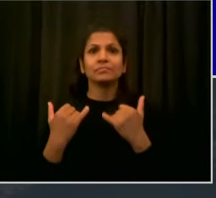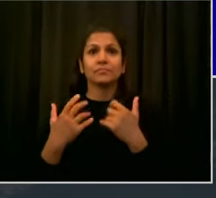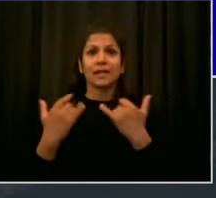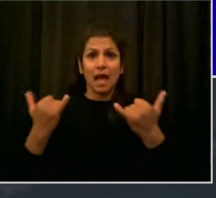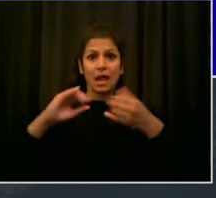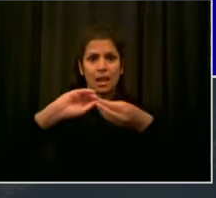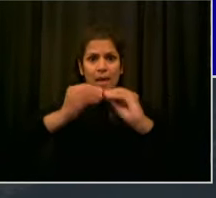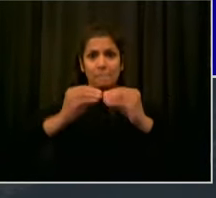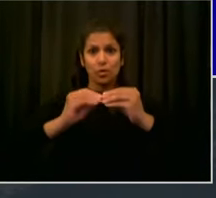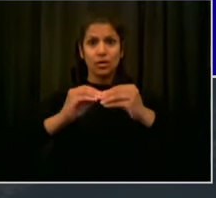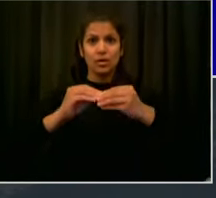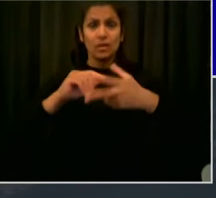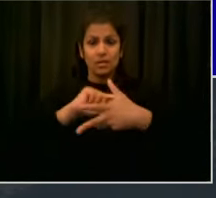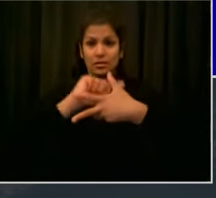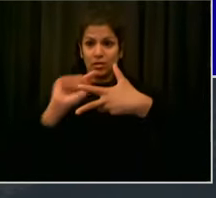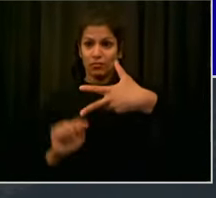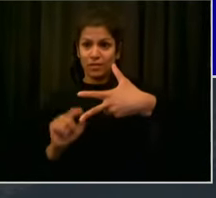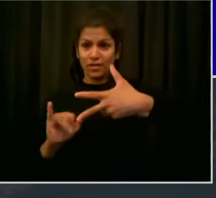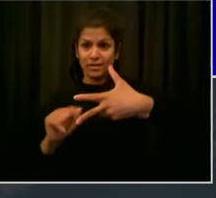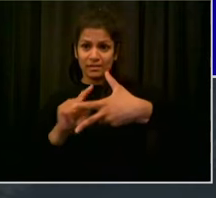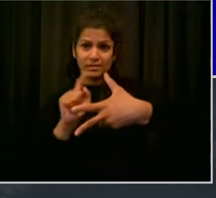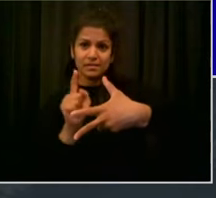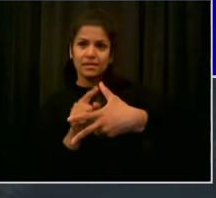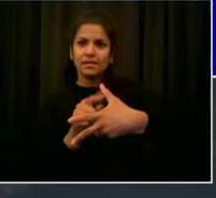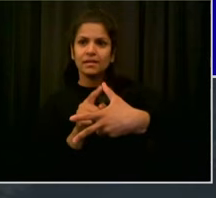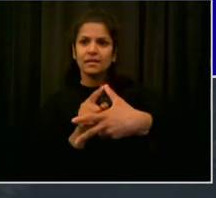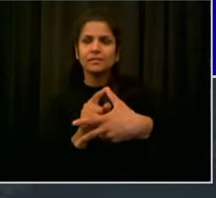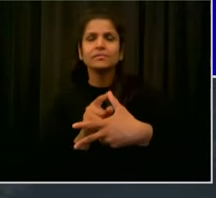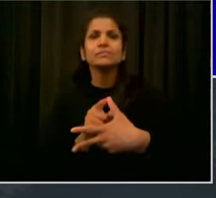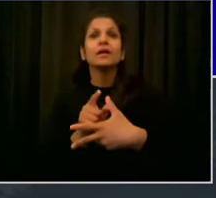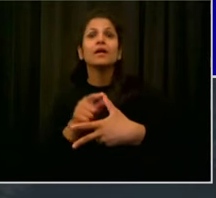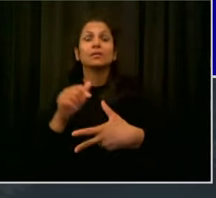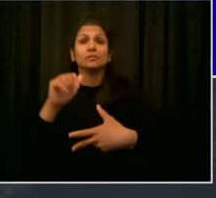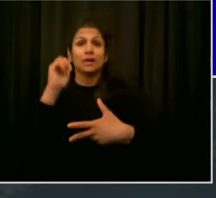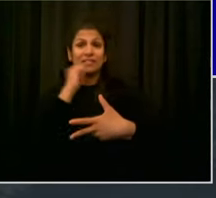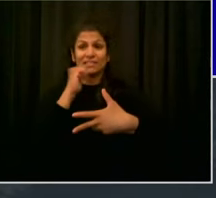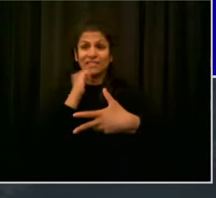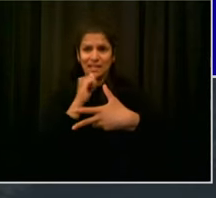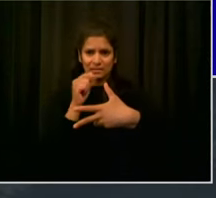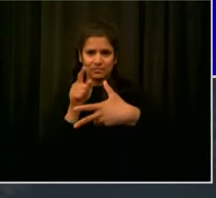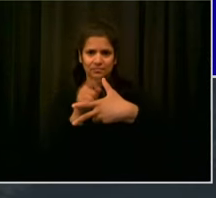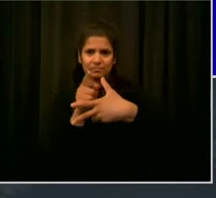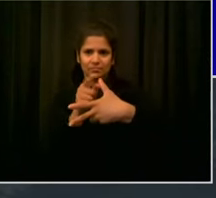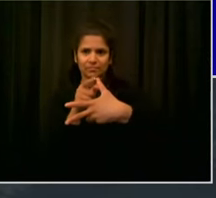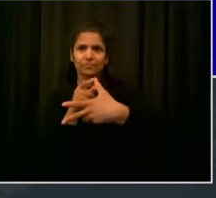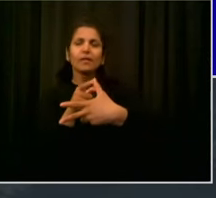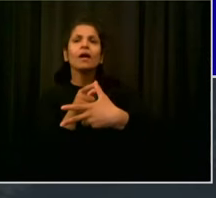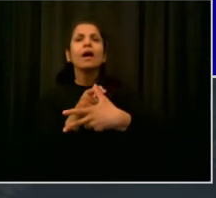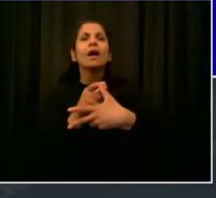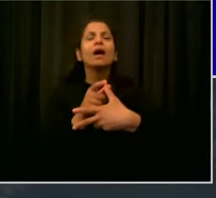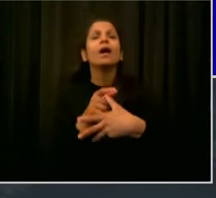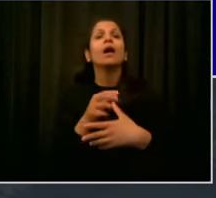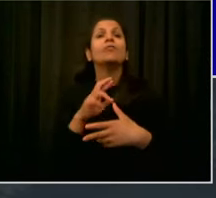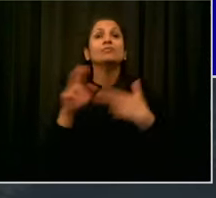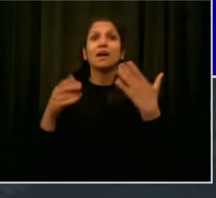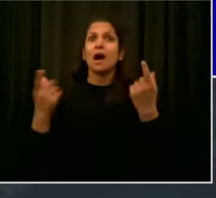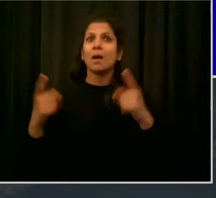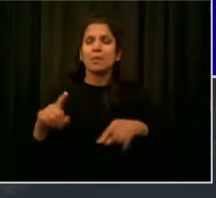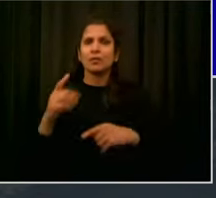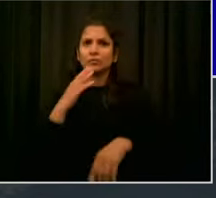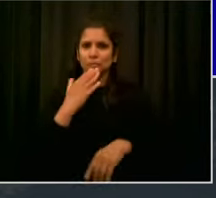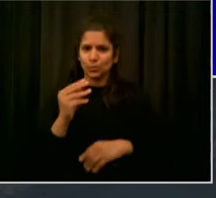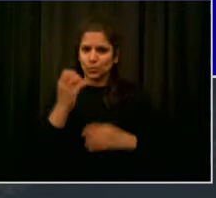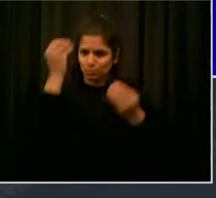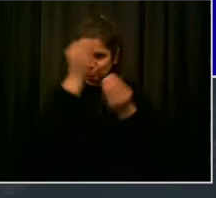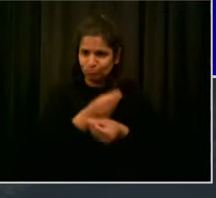where we are and how well you have done. And congratulations, because today you will see how well you have done. I've said that we have